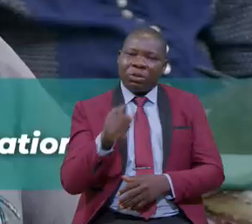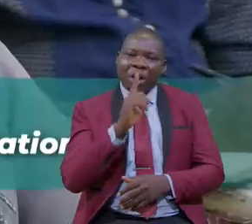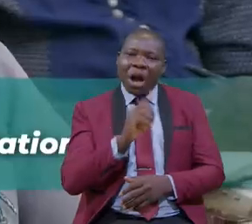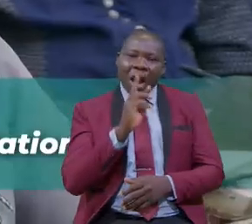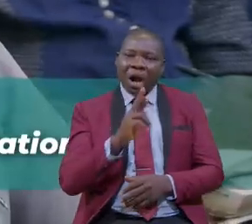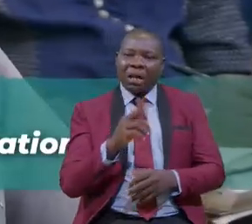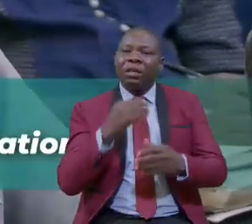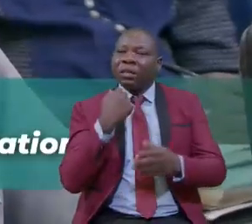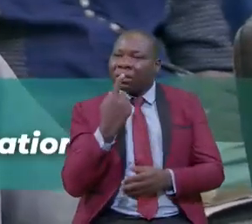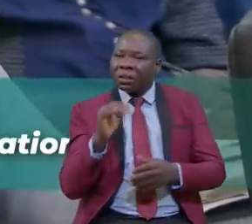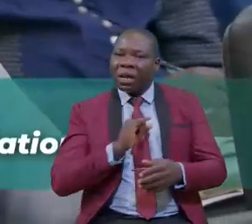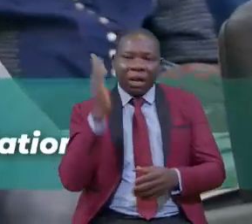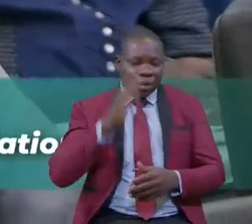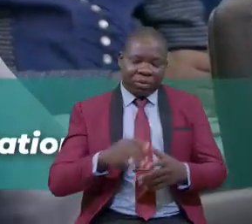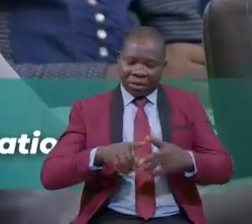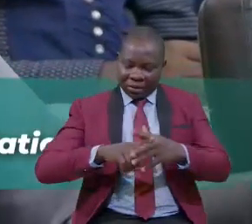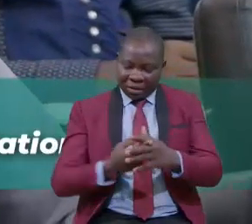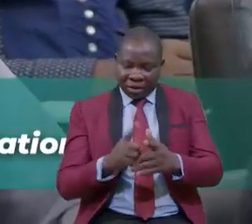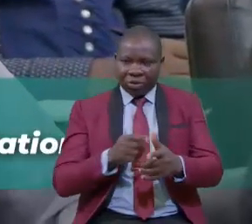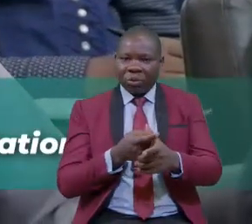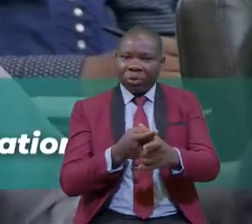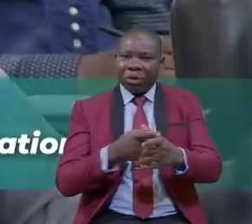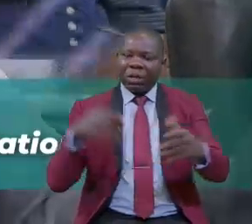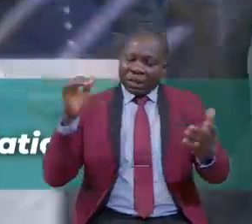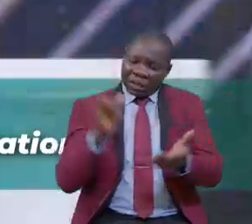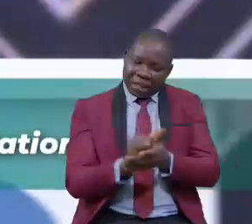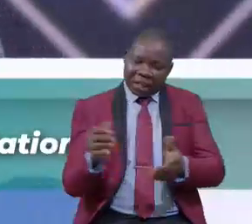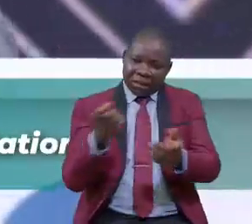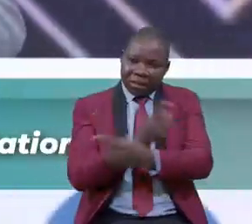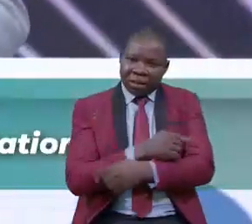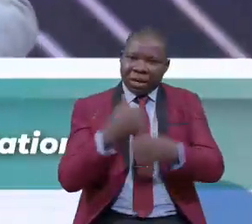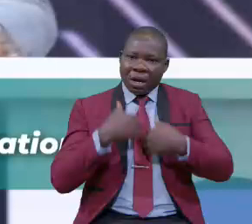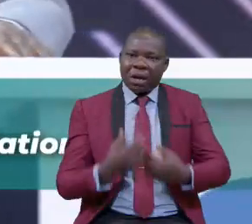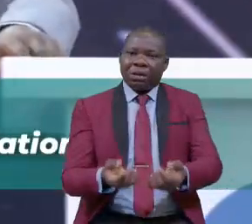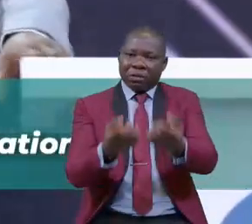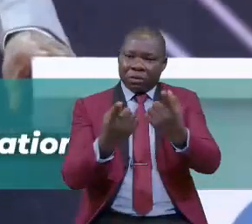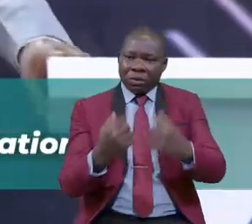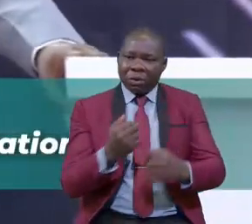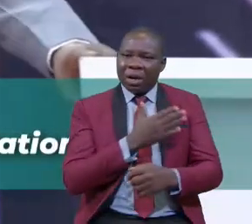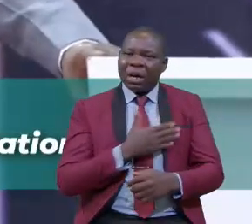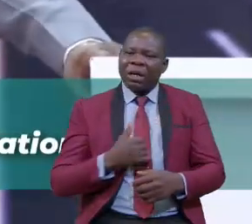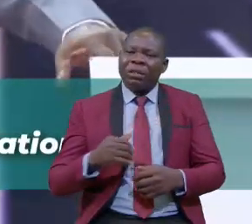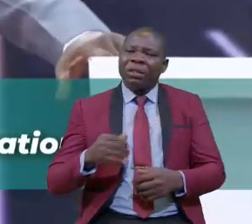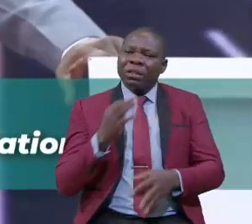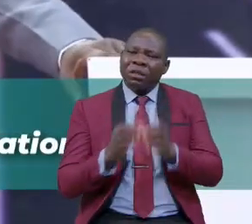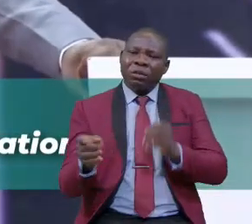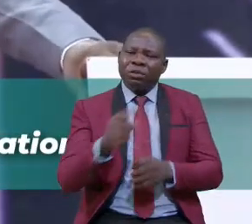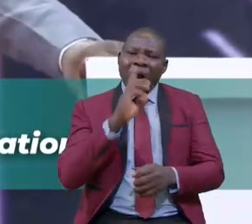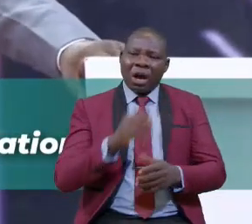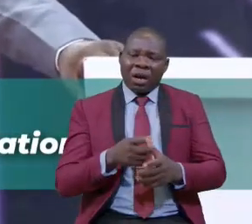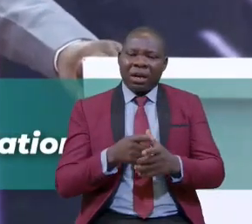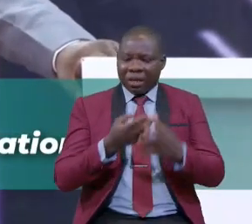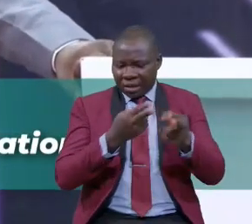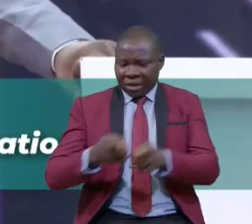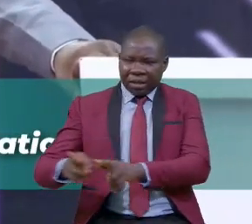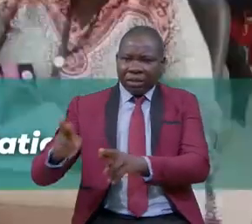Amen. And if you are ready, because I'm still going to keep on running, if you are ready, you'll run